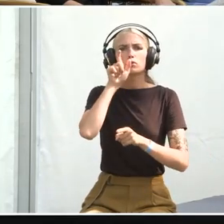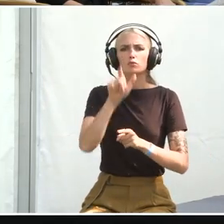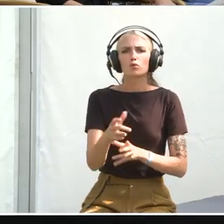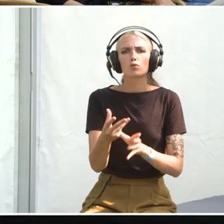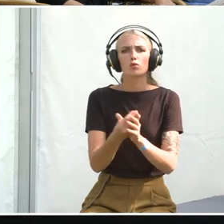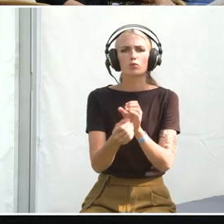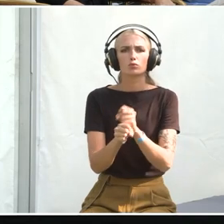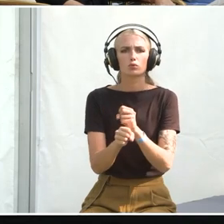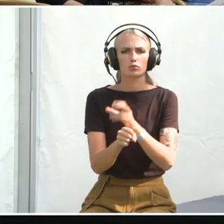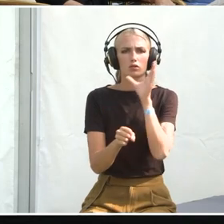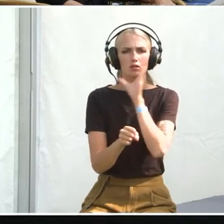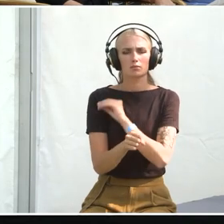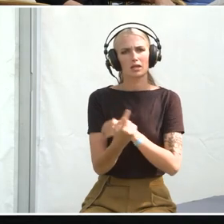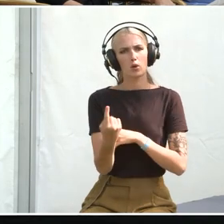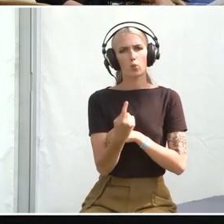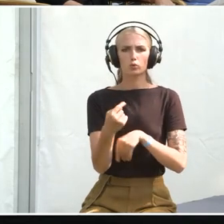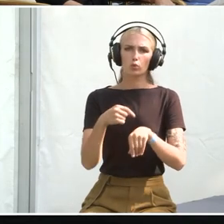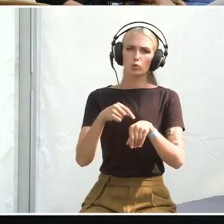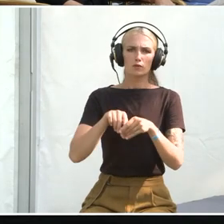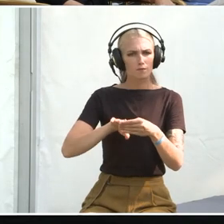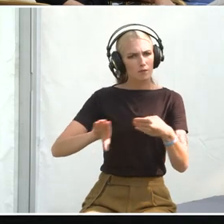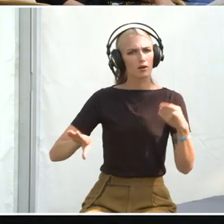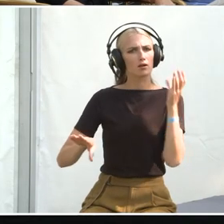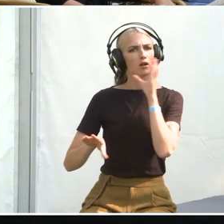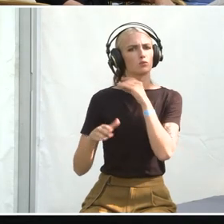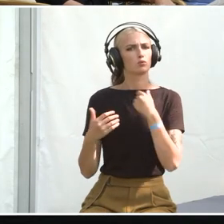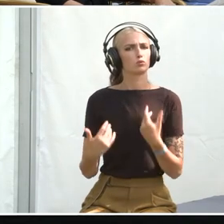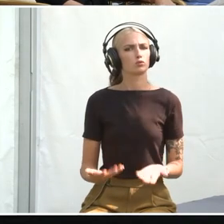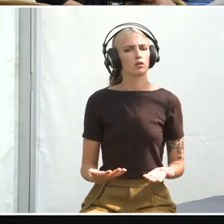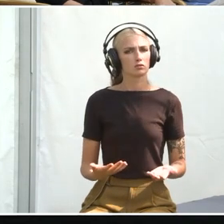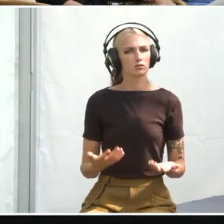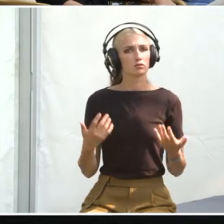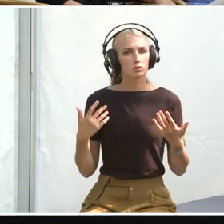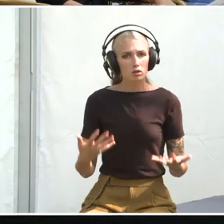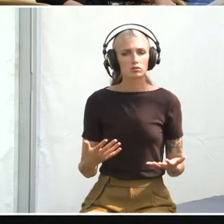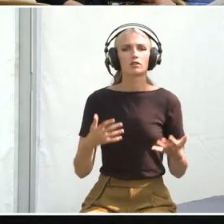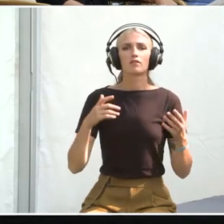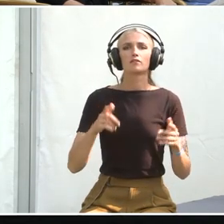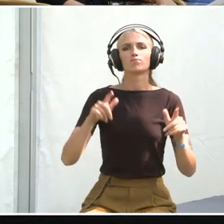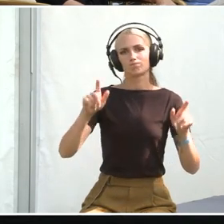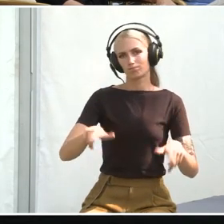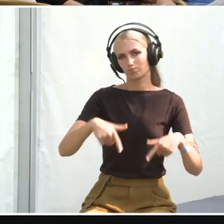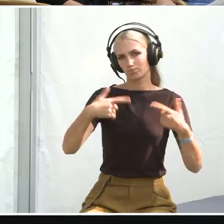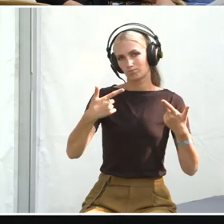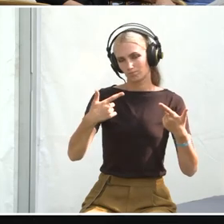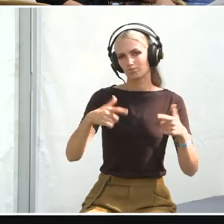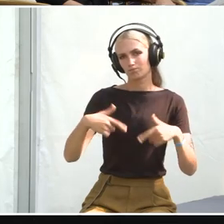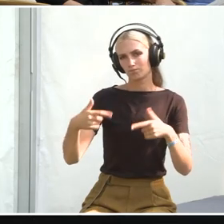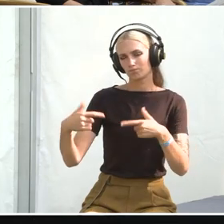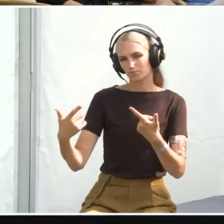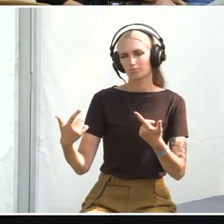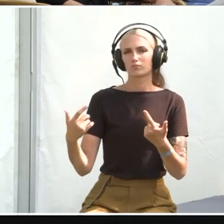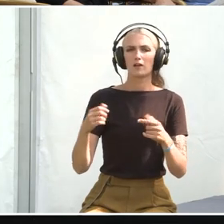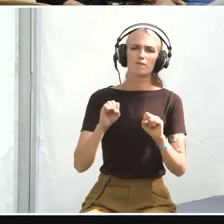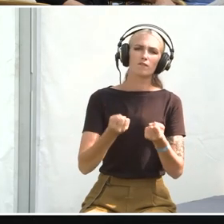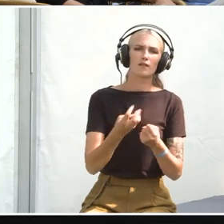and prevent isolation could be by meeting each other online. I know there's also some risk, and